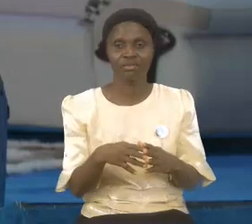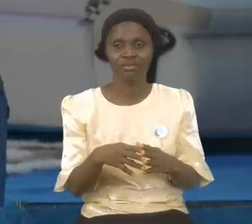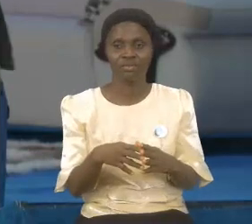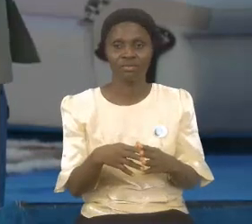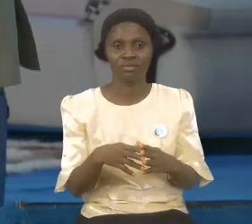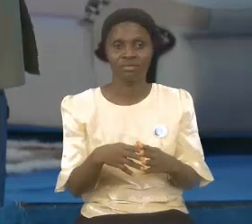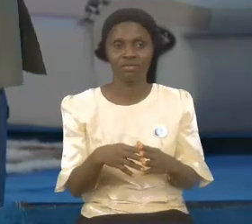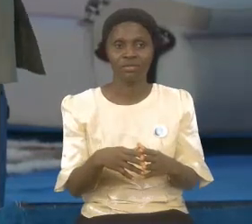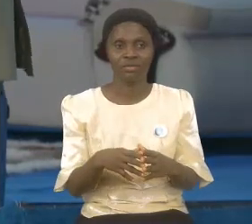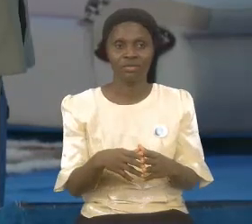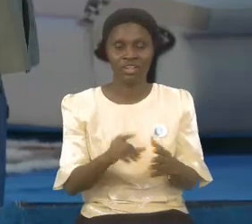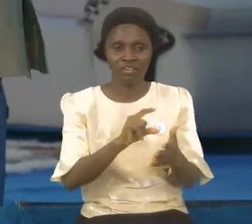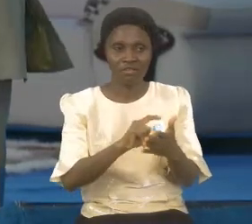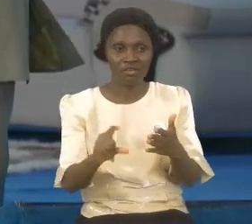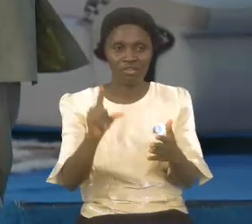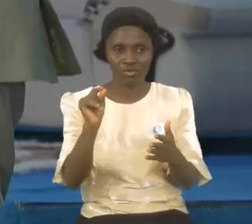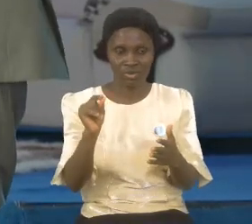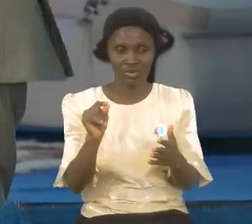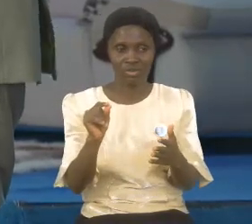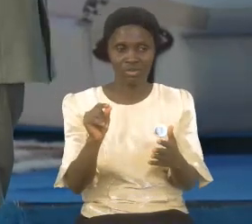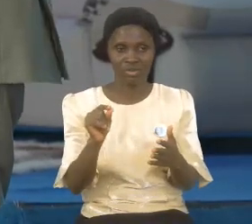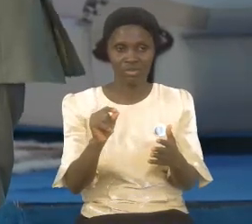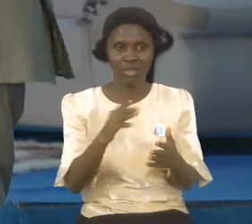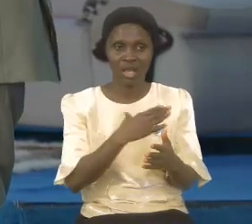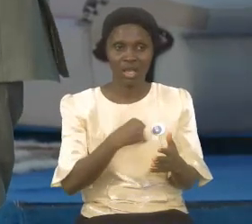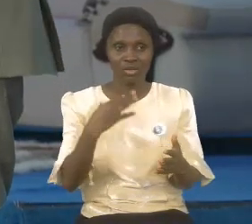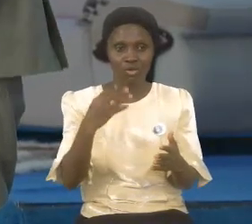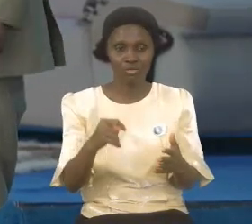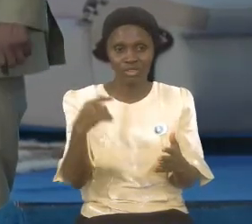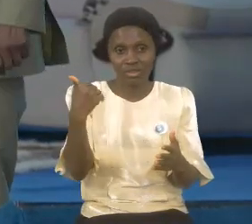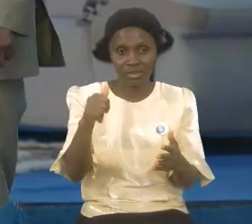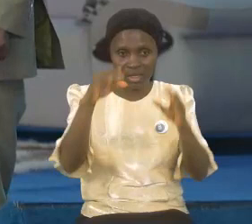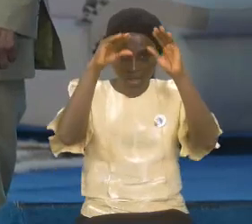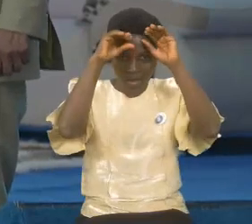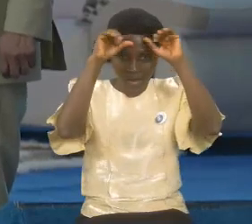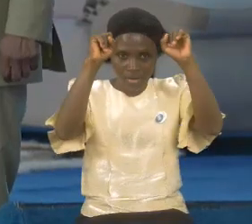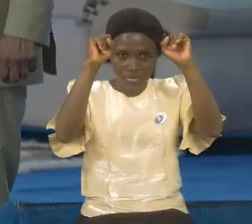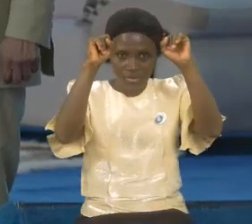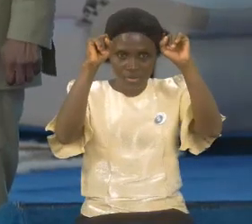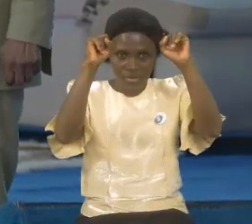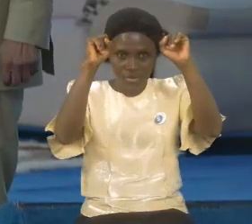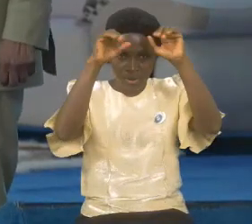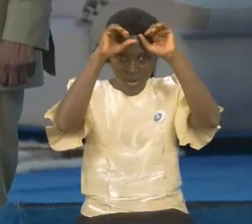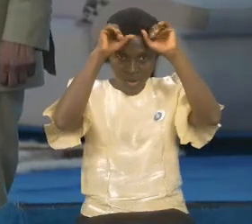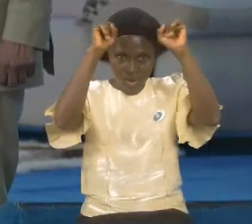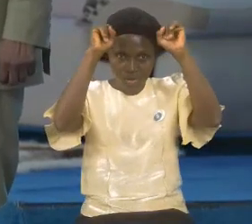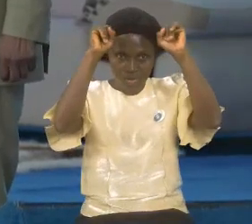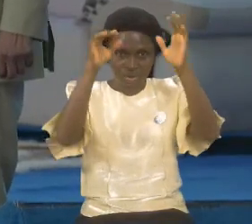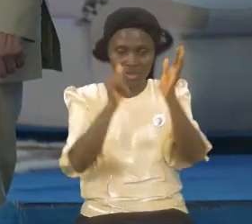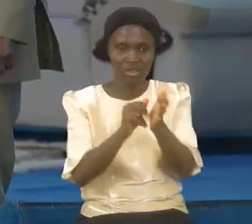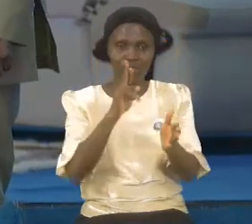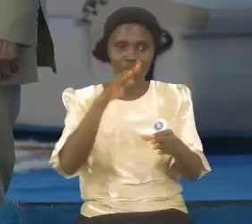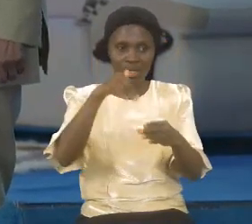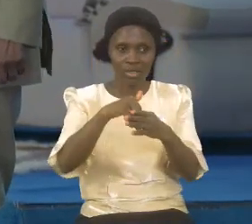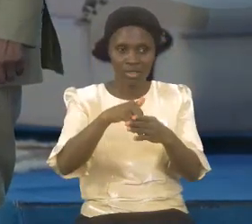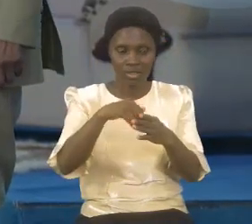and of the 10 horns that were in his head, and of